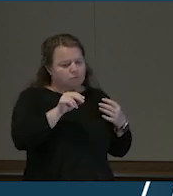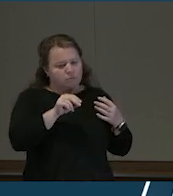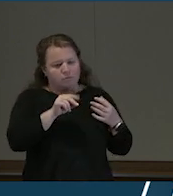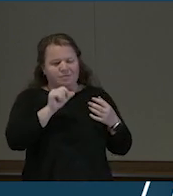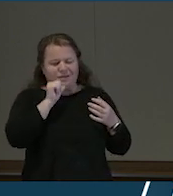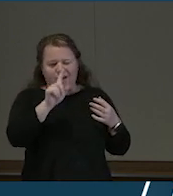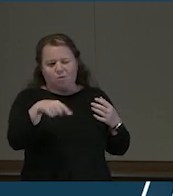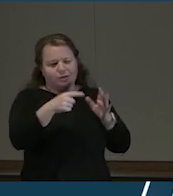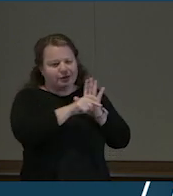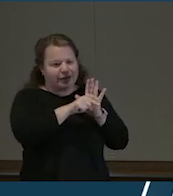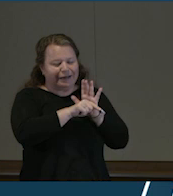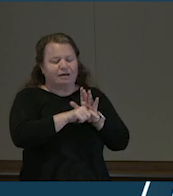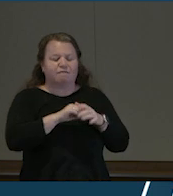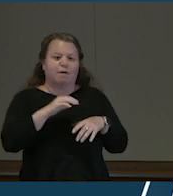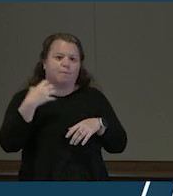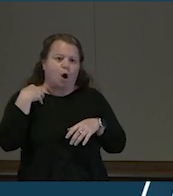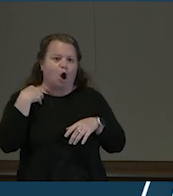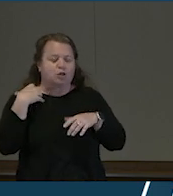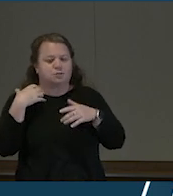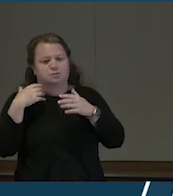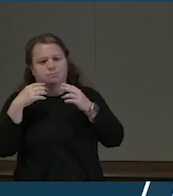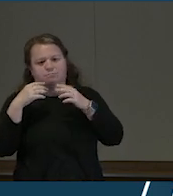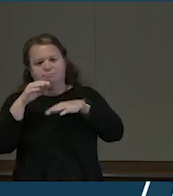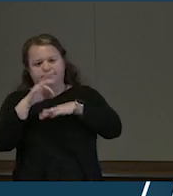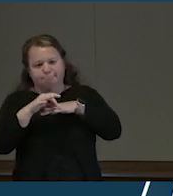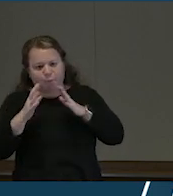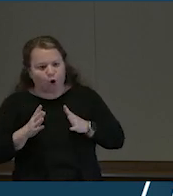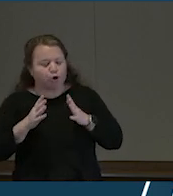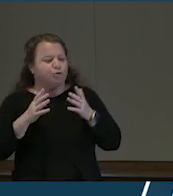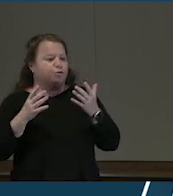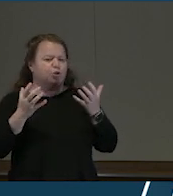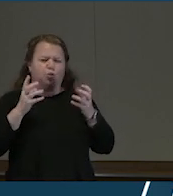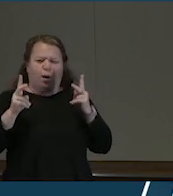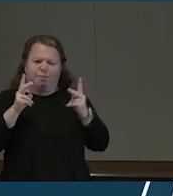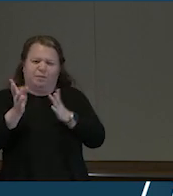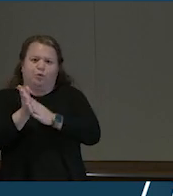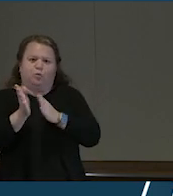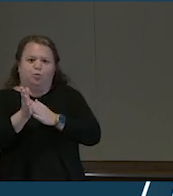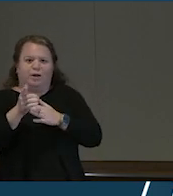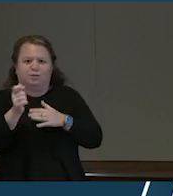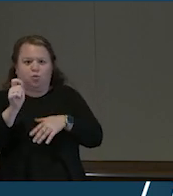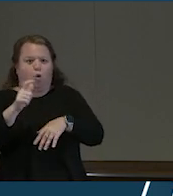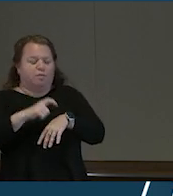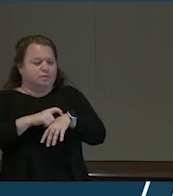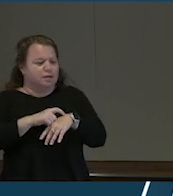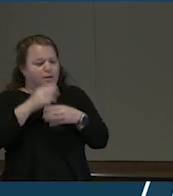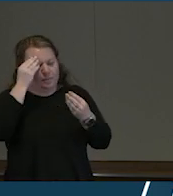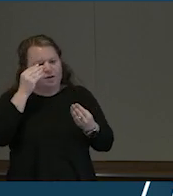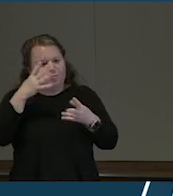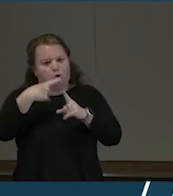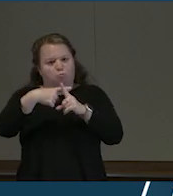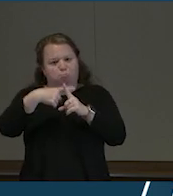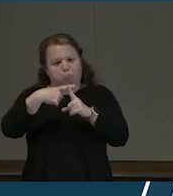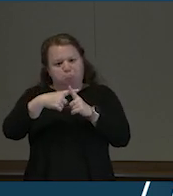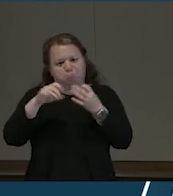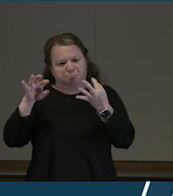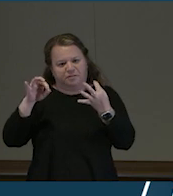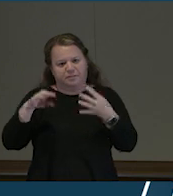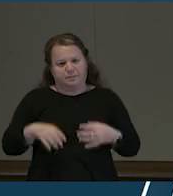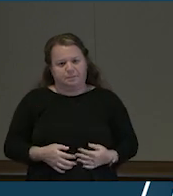partner, from your boss, from whoever you have a relationship with, to know that, okay, I'm doing this right, I'm doing a good job.